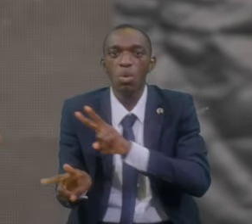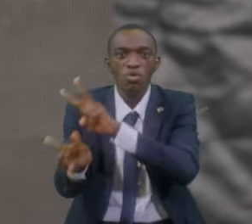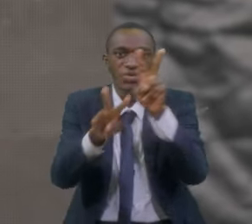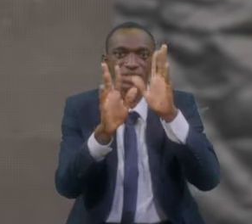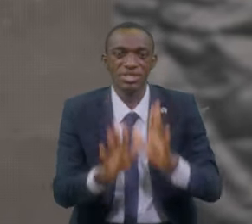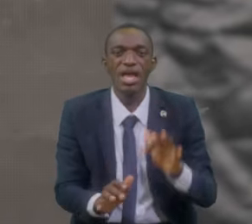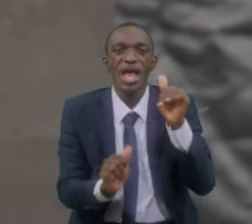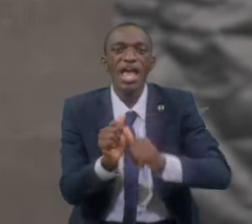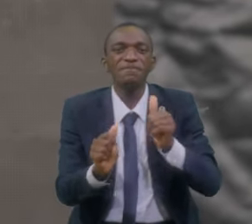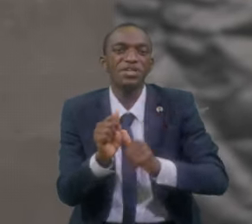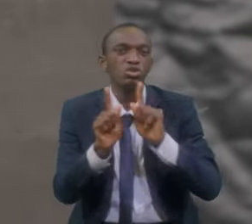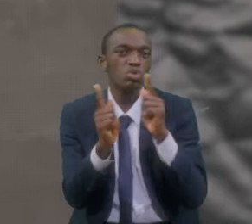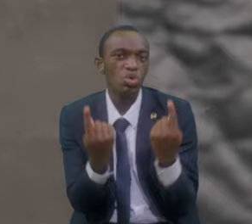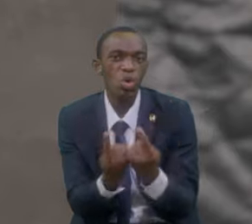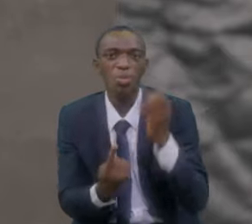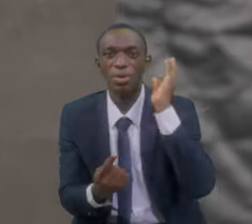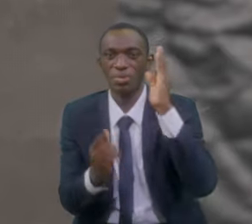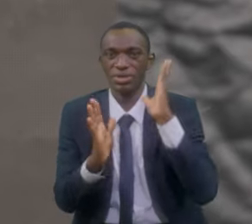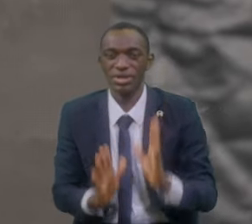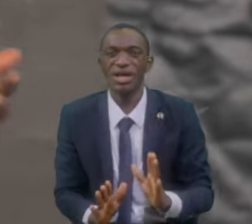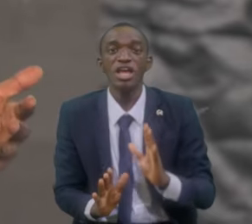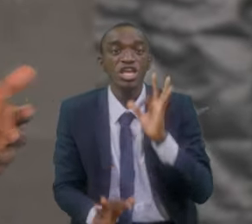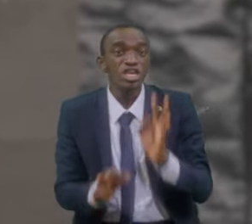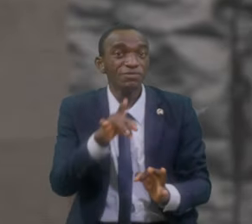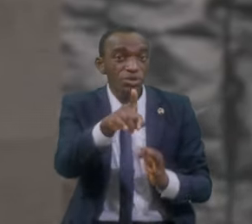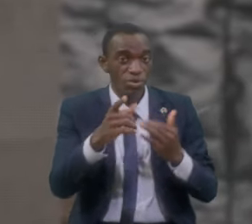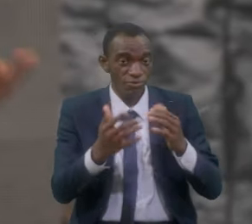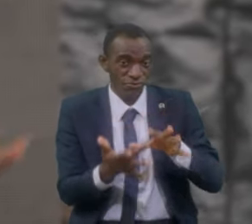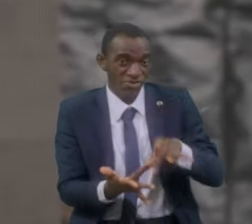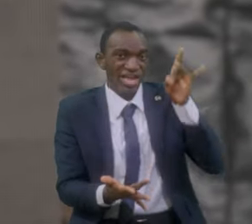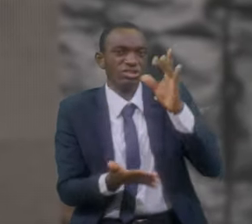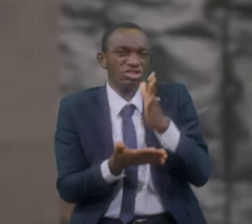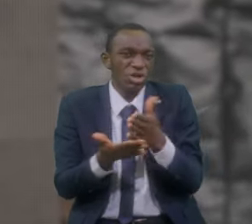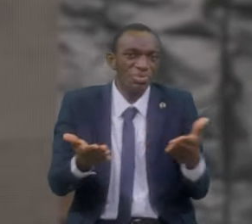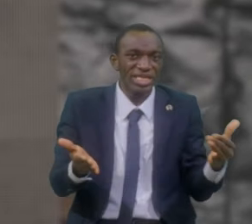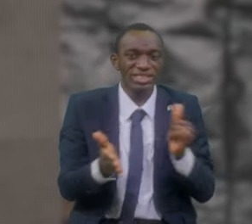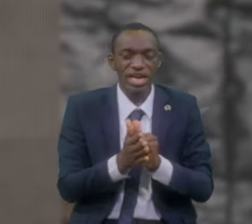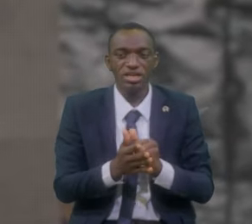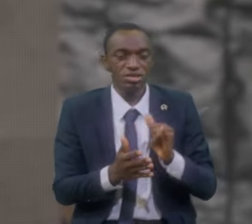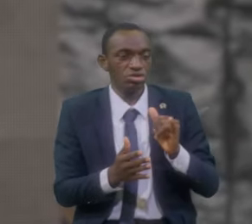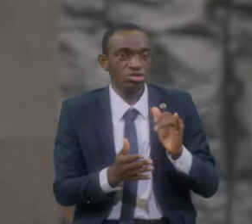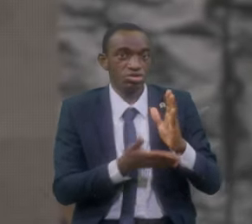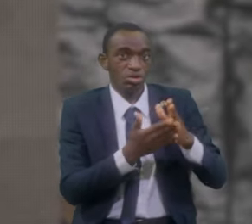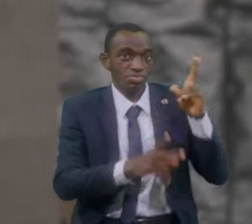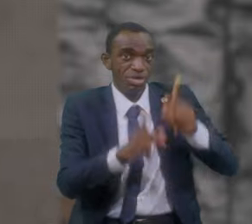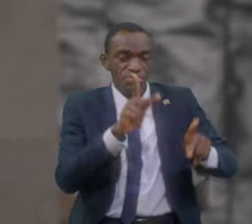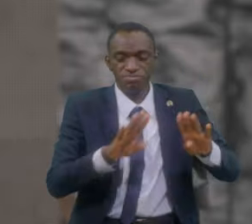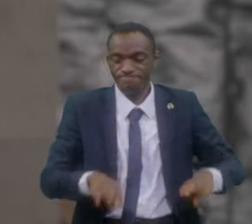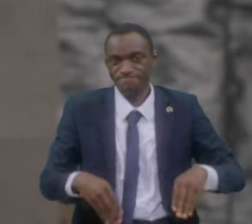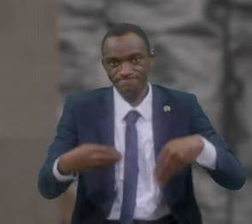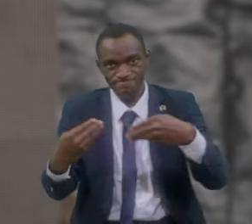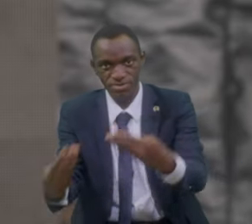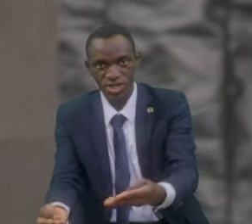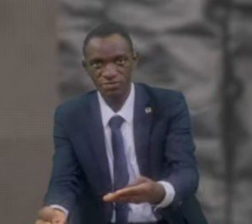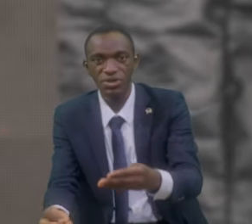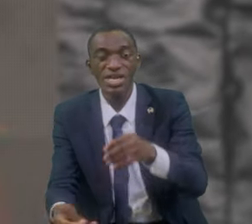you find something that, you know, some people have handed over in their